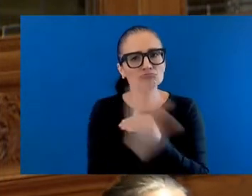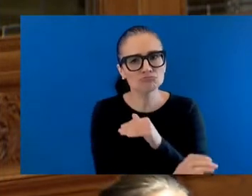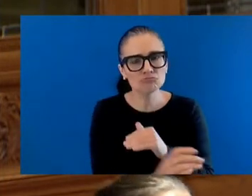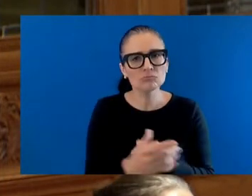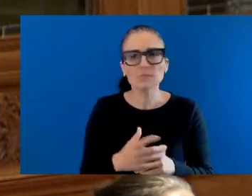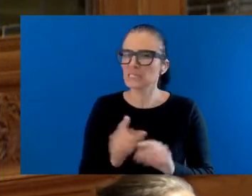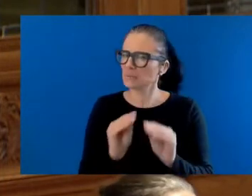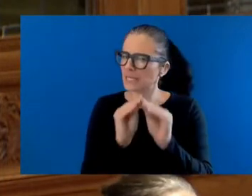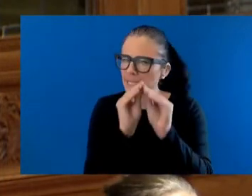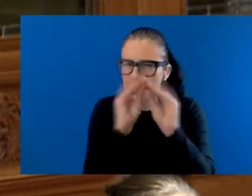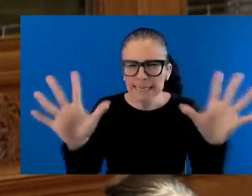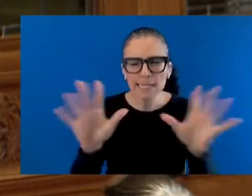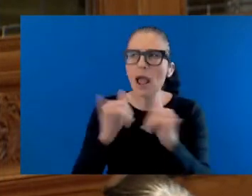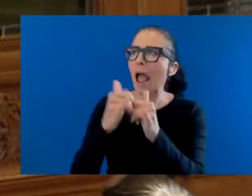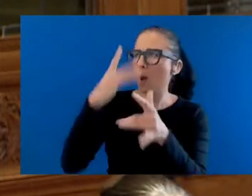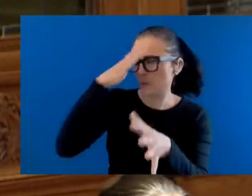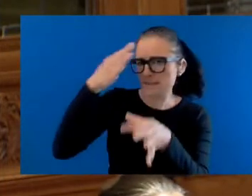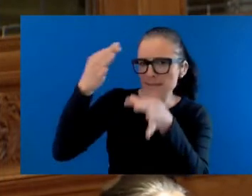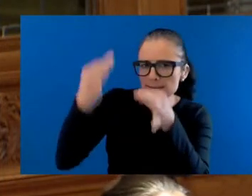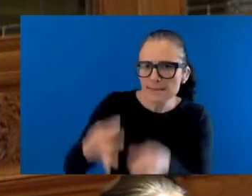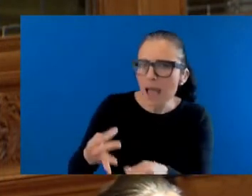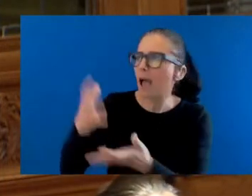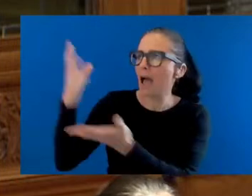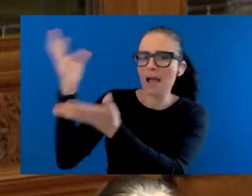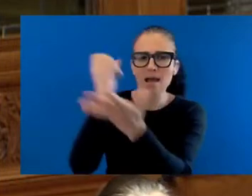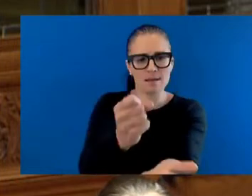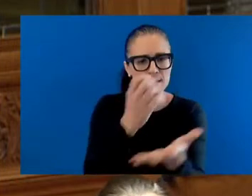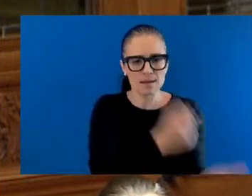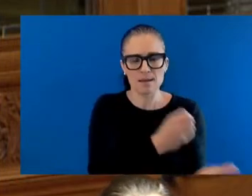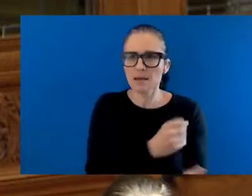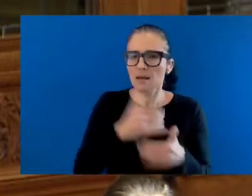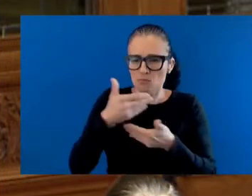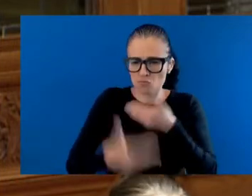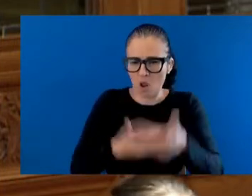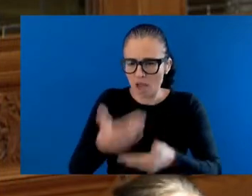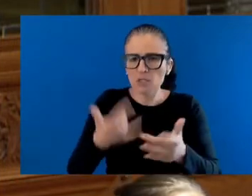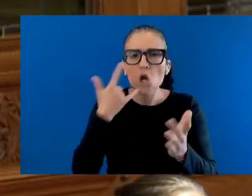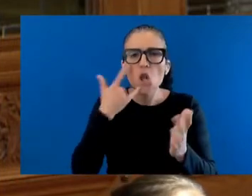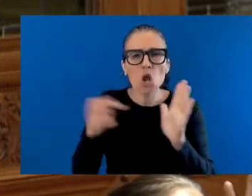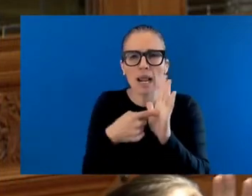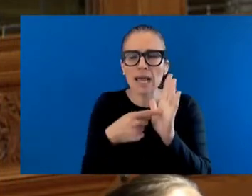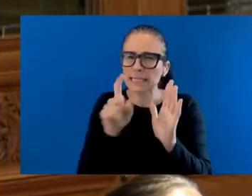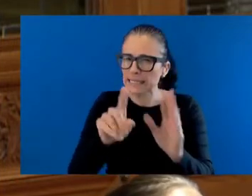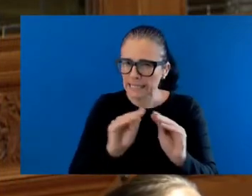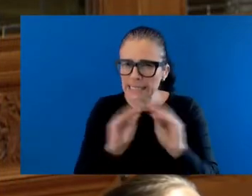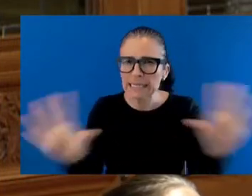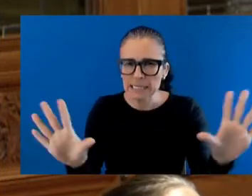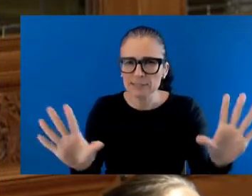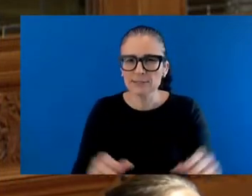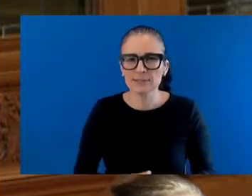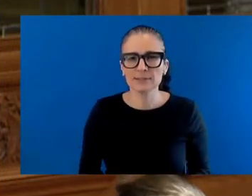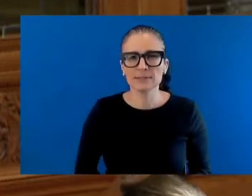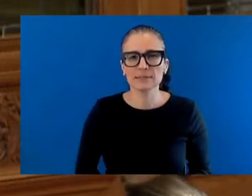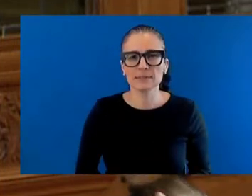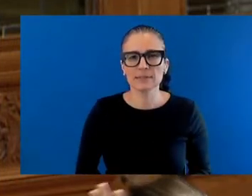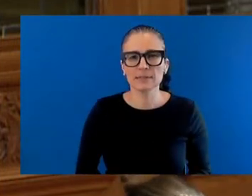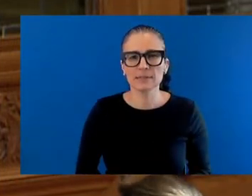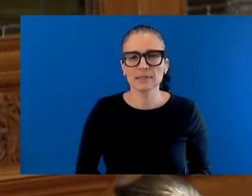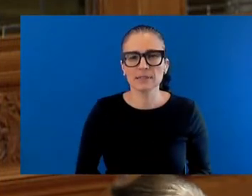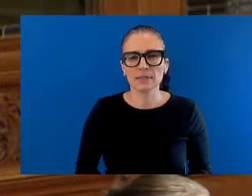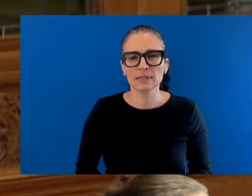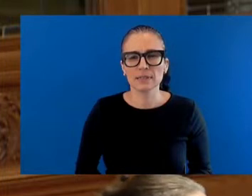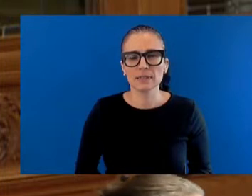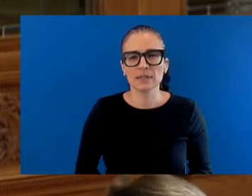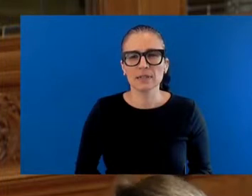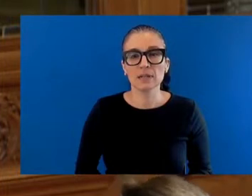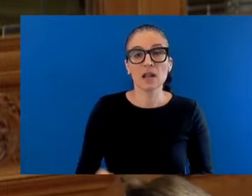and administered in a way that all British Columbians would look to it and say, I understand that, I can see how this is being done, I can see that